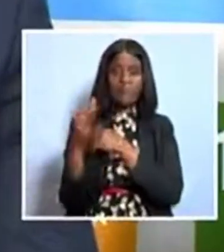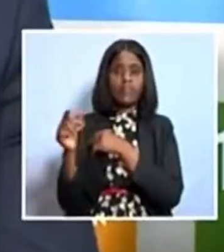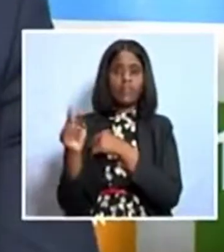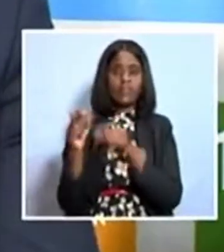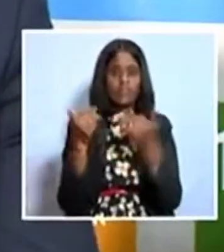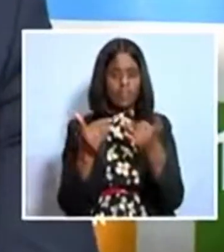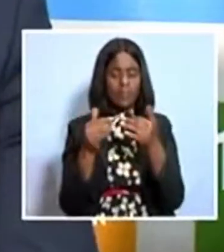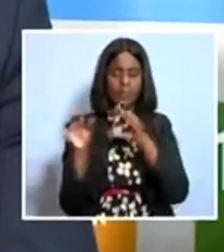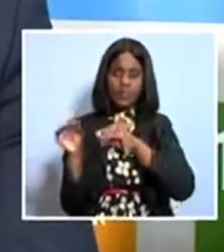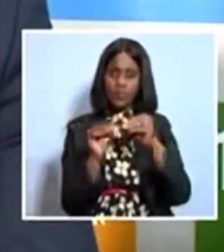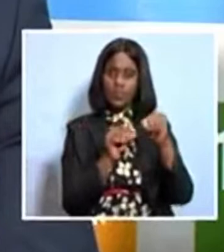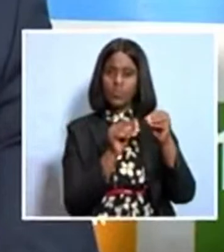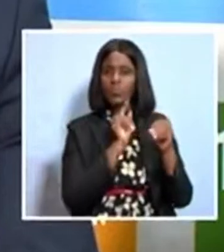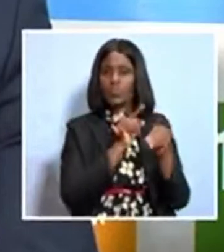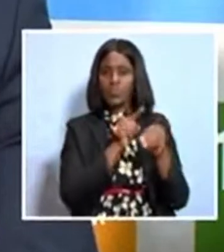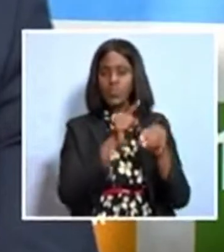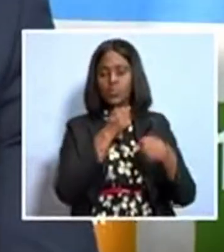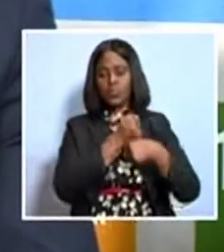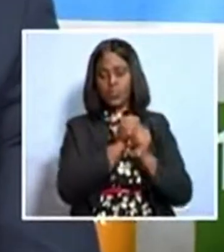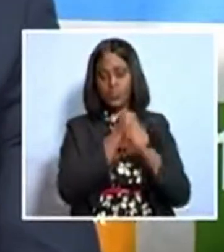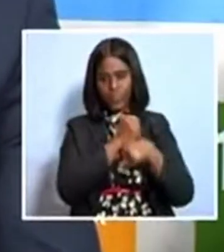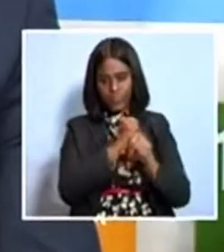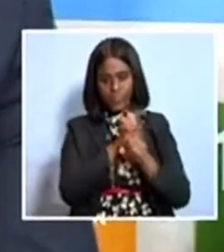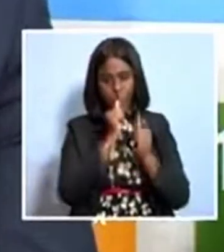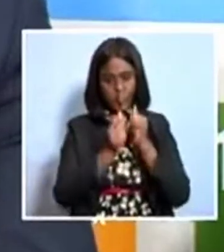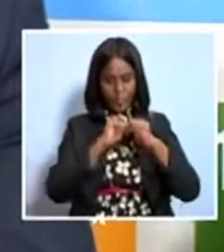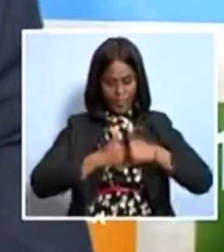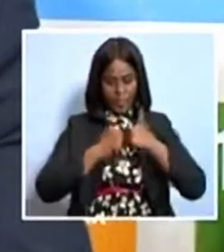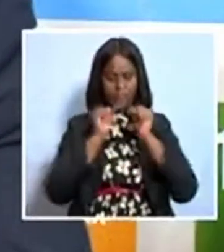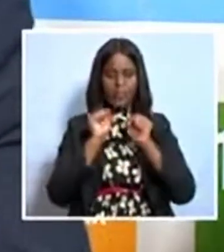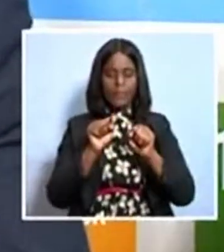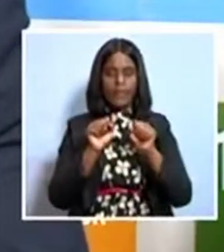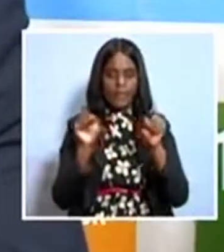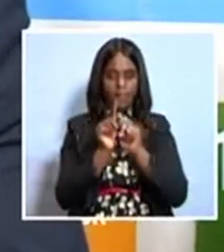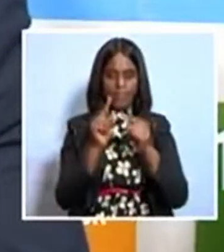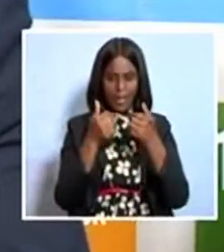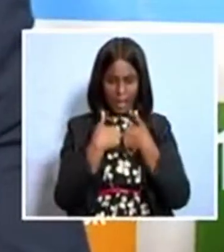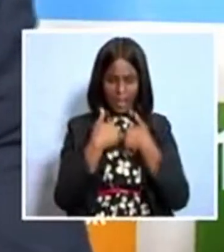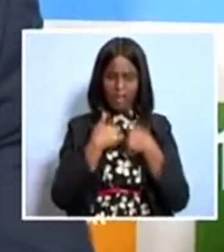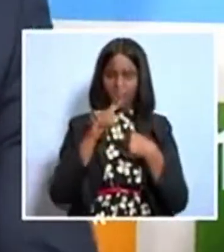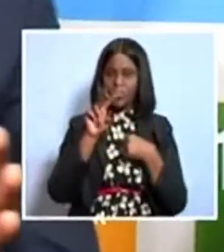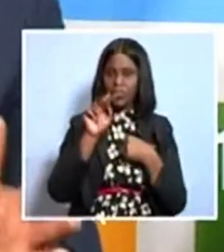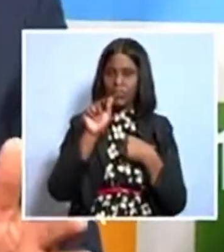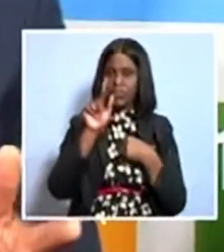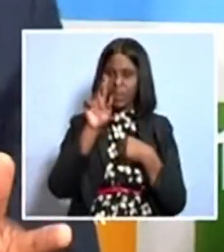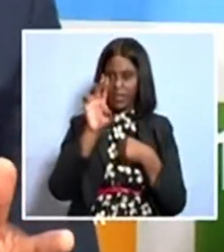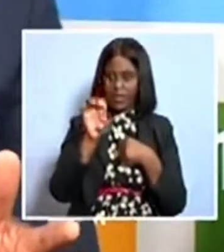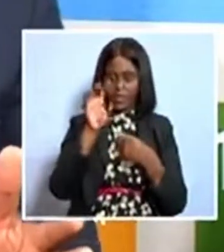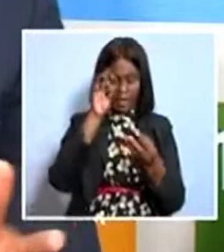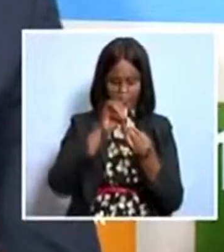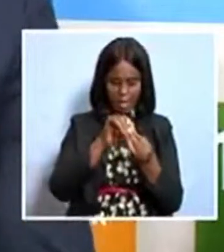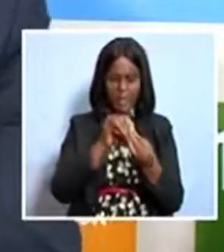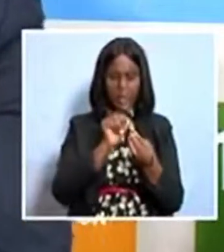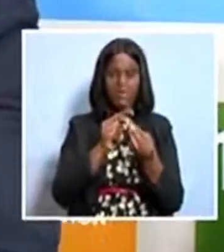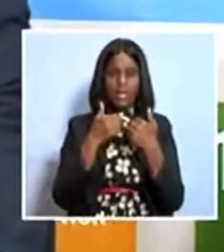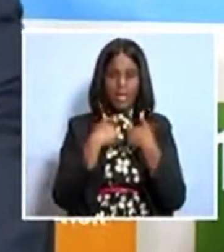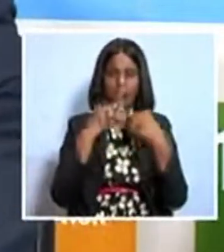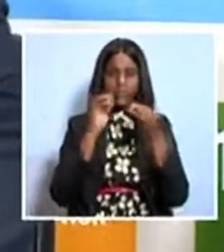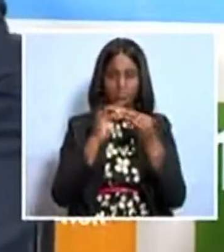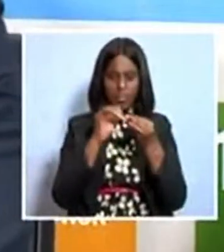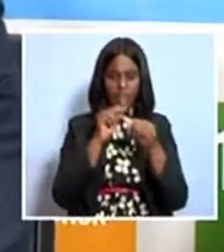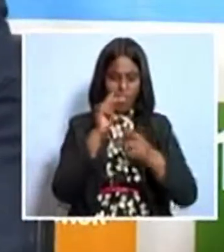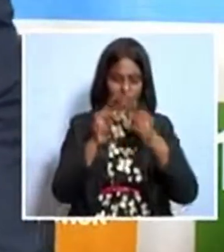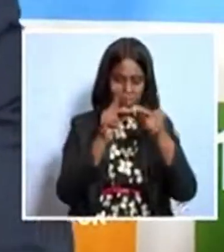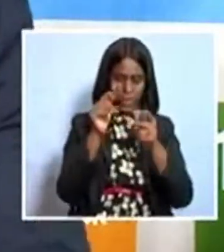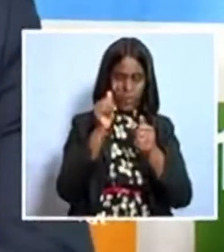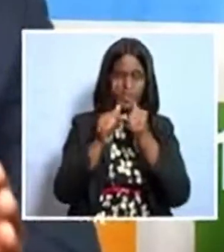to manufacturing, which we can coin value addition. So there's a lot of processes that have to be put in place, first